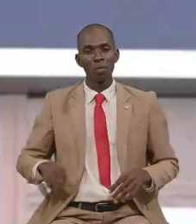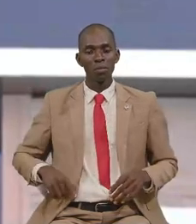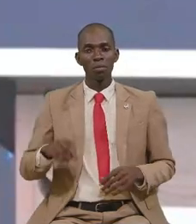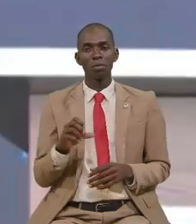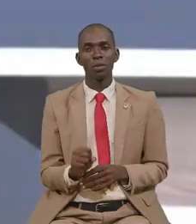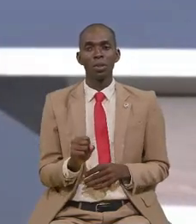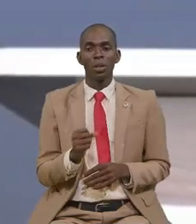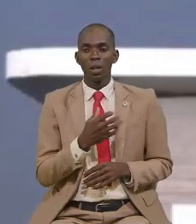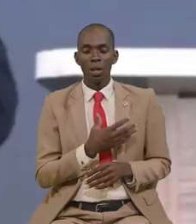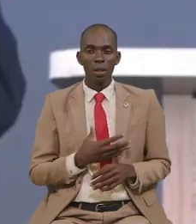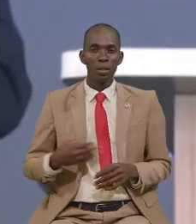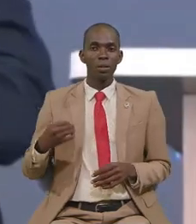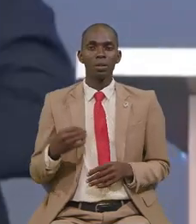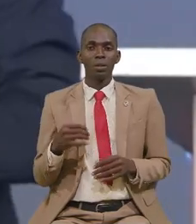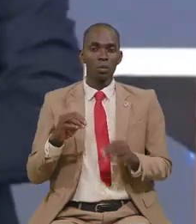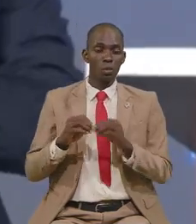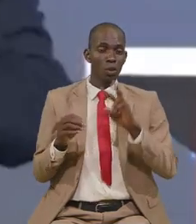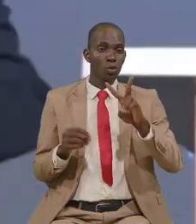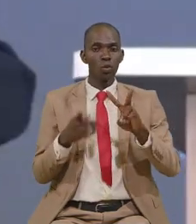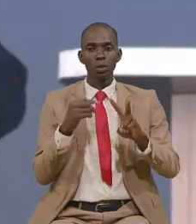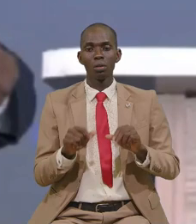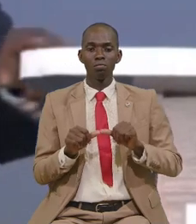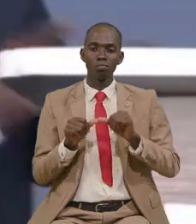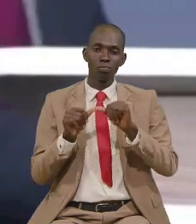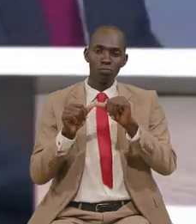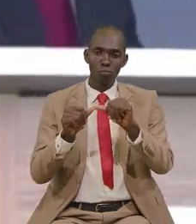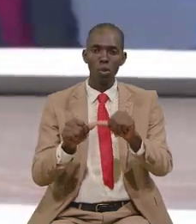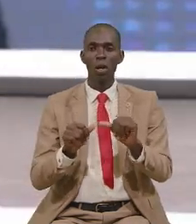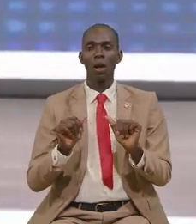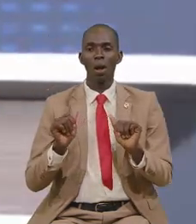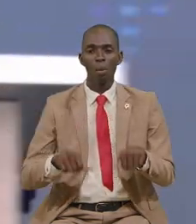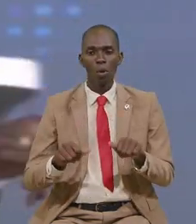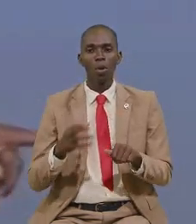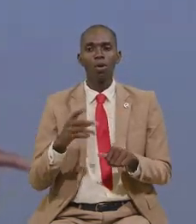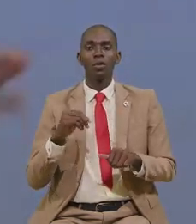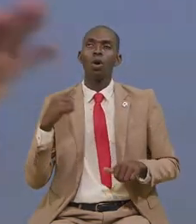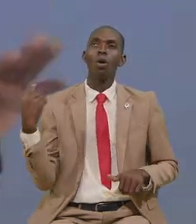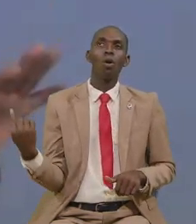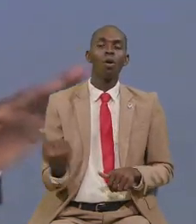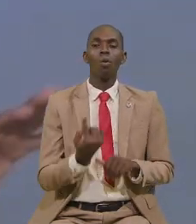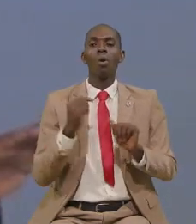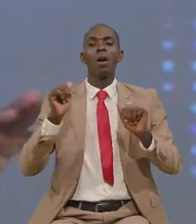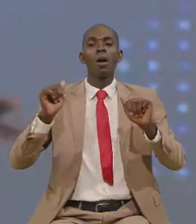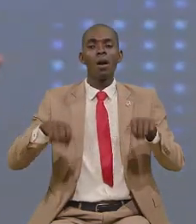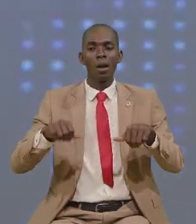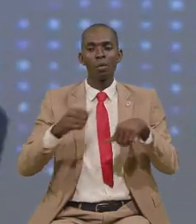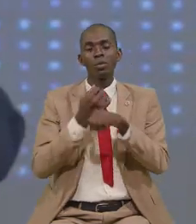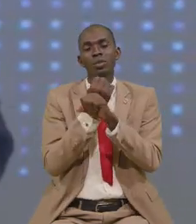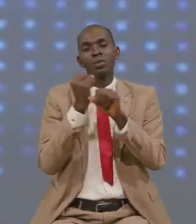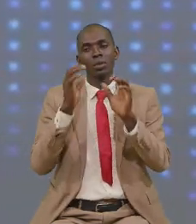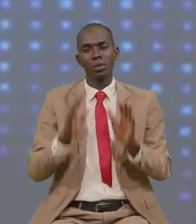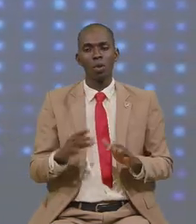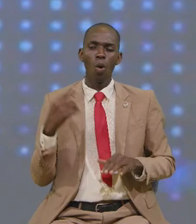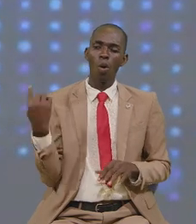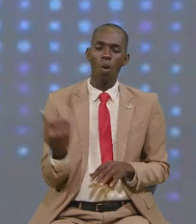you in the perpetual ability of the always able Savior. Always able, not